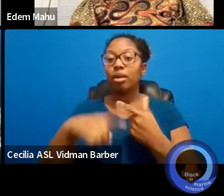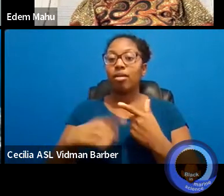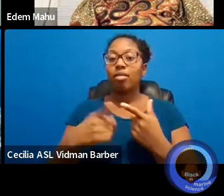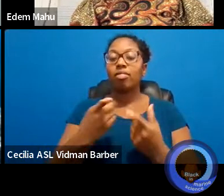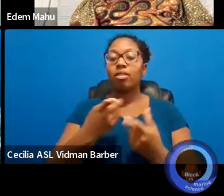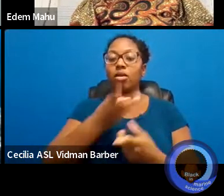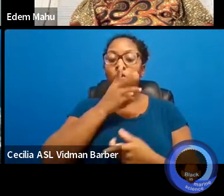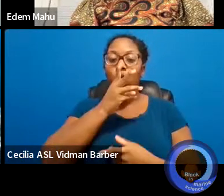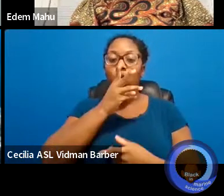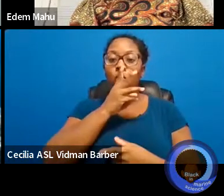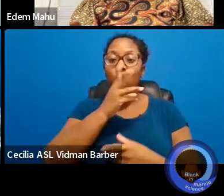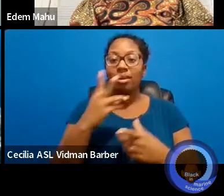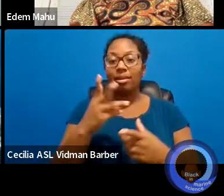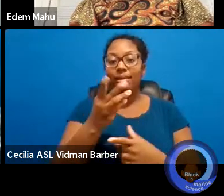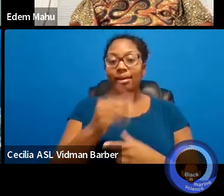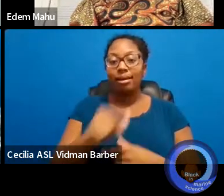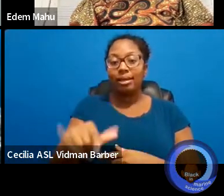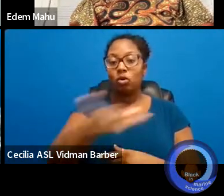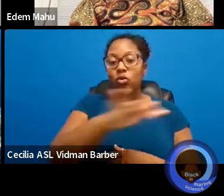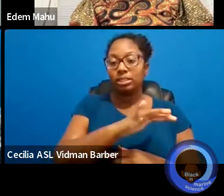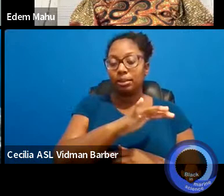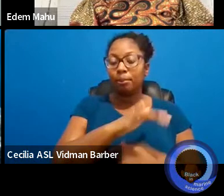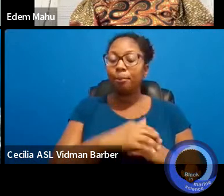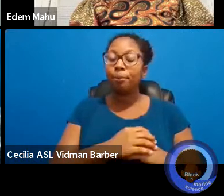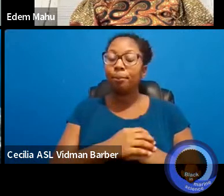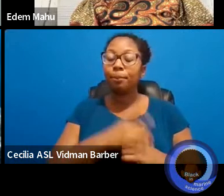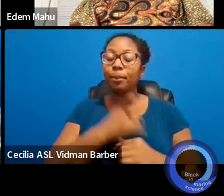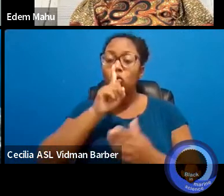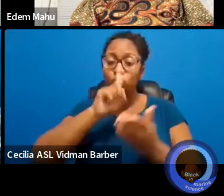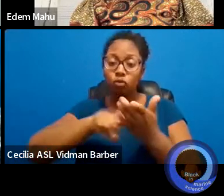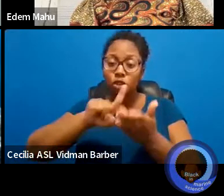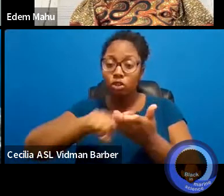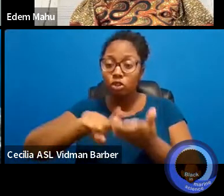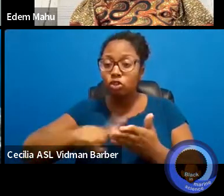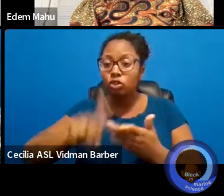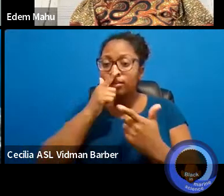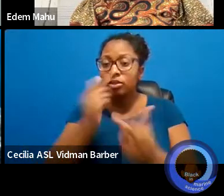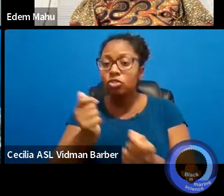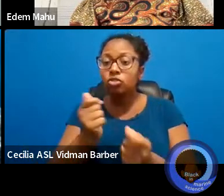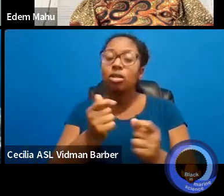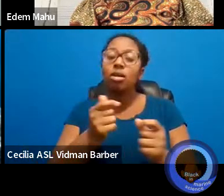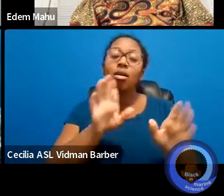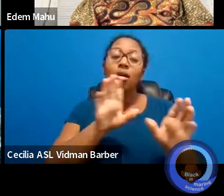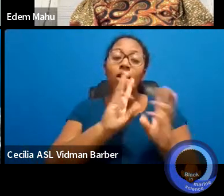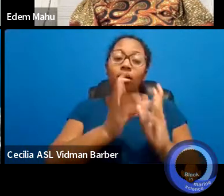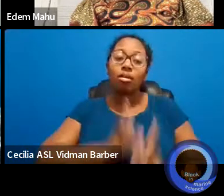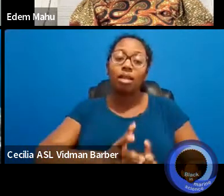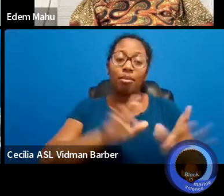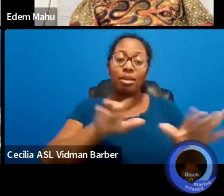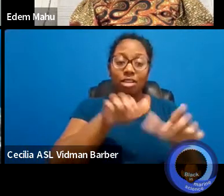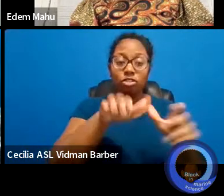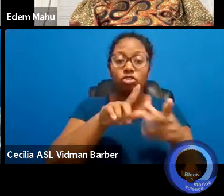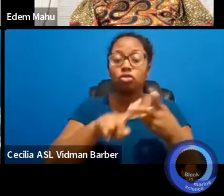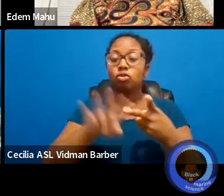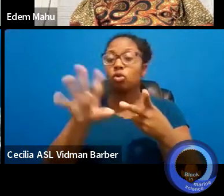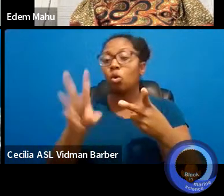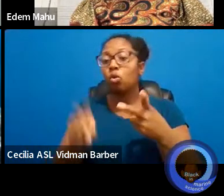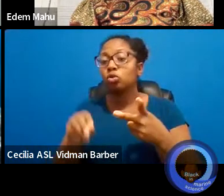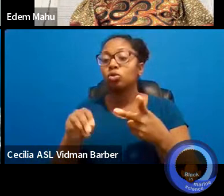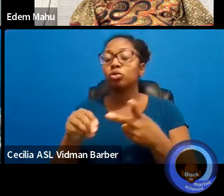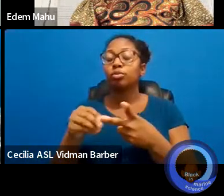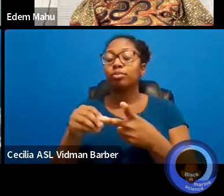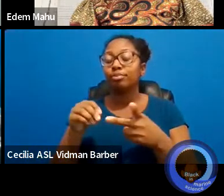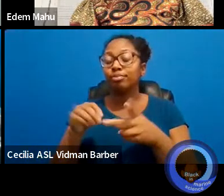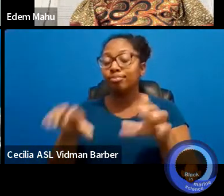challenges. As an early career scientist, her research interests focus on climate action, coastal zone management, environmental sustainability,